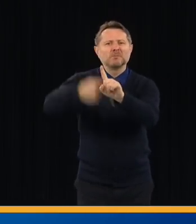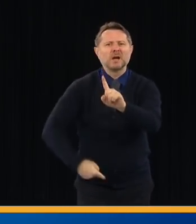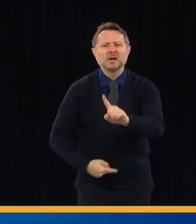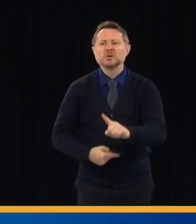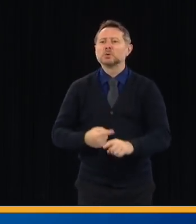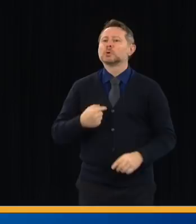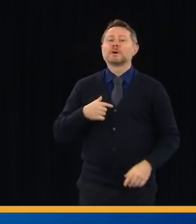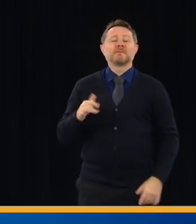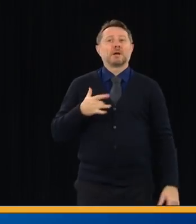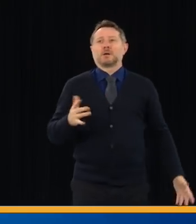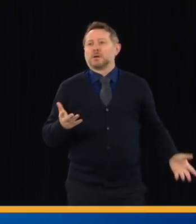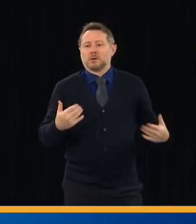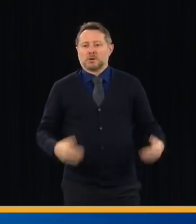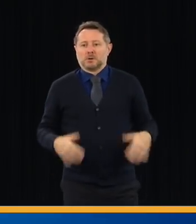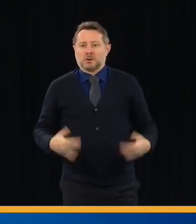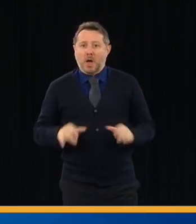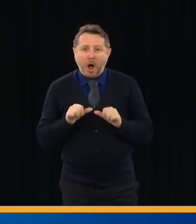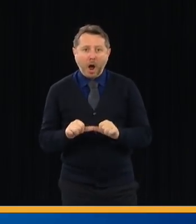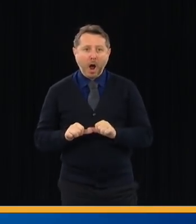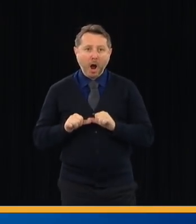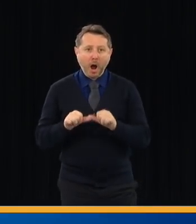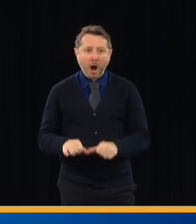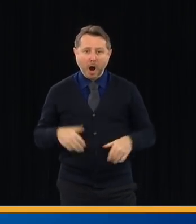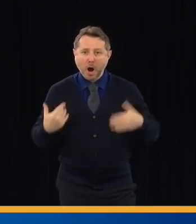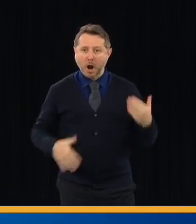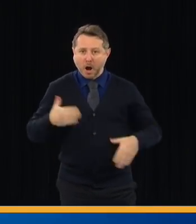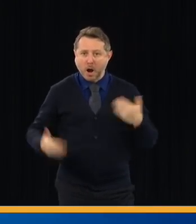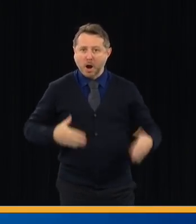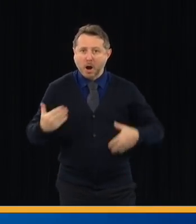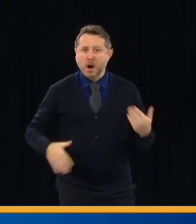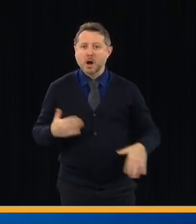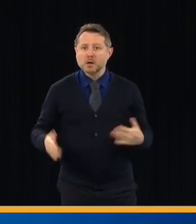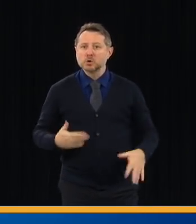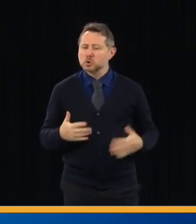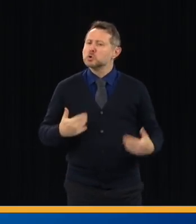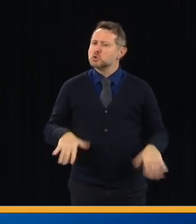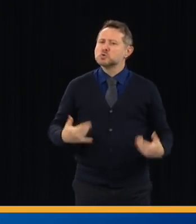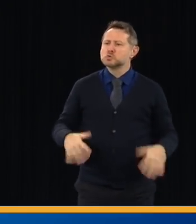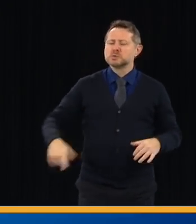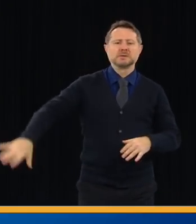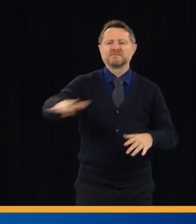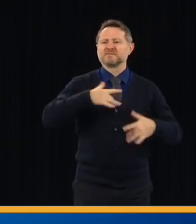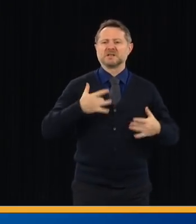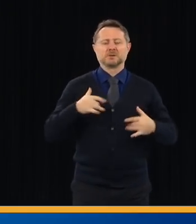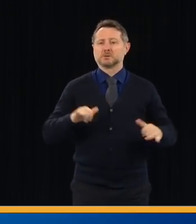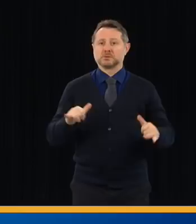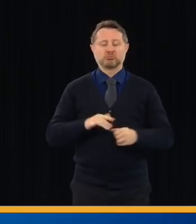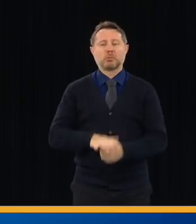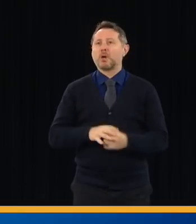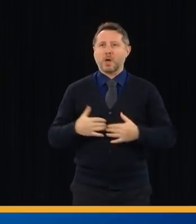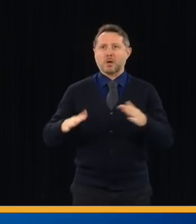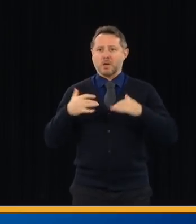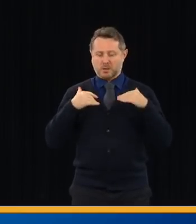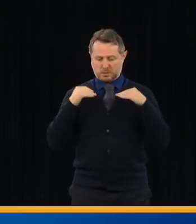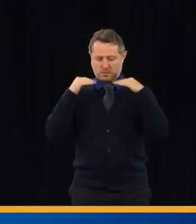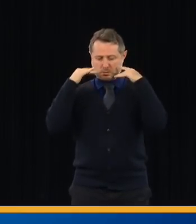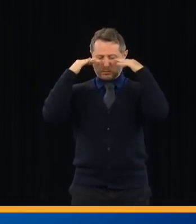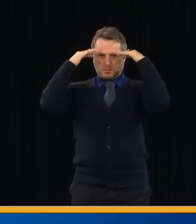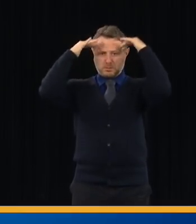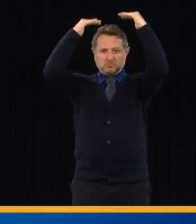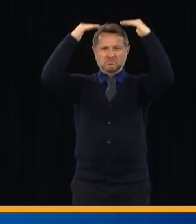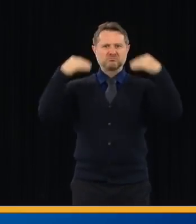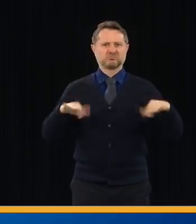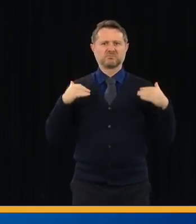entire lifetime. I think we all feel the same. This stresses